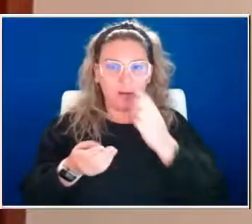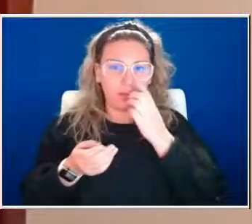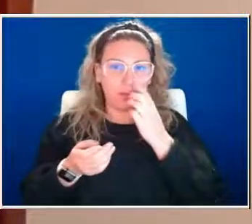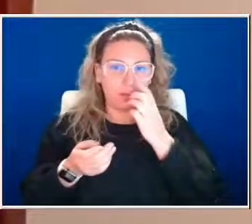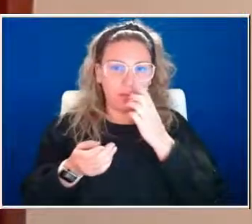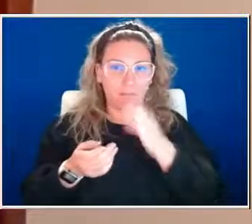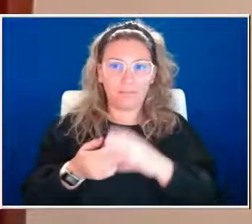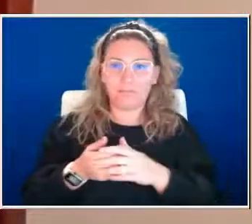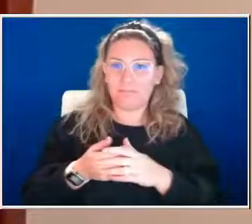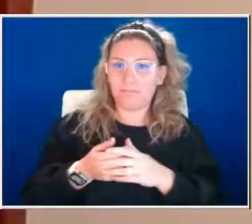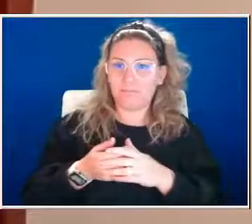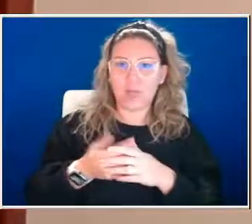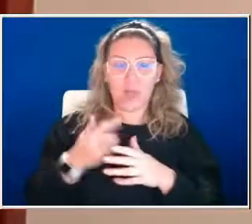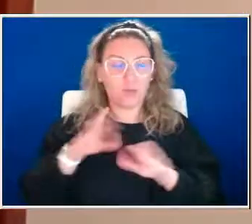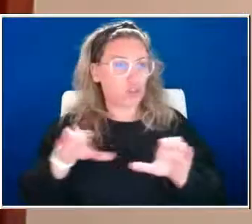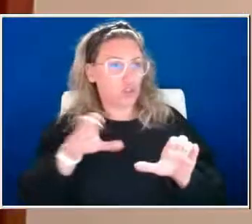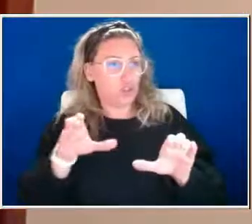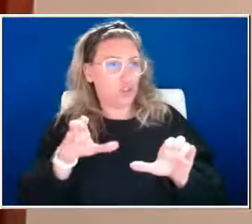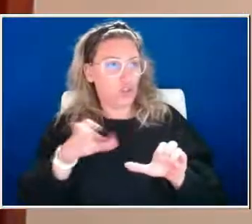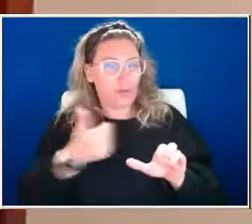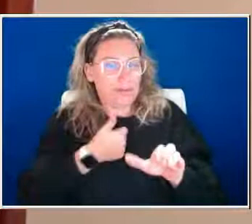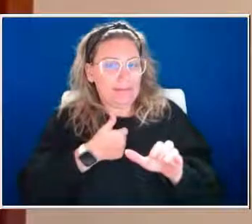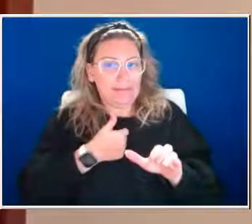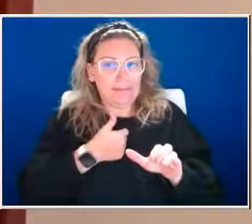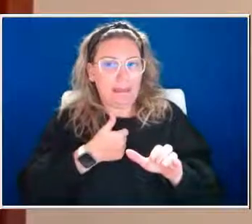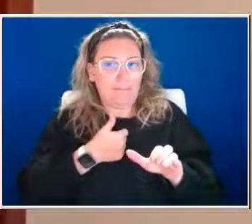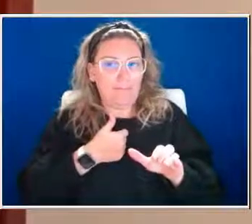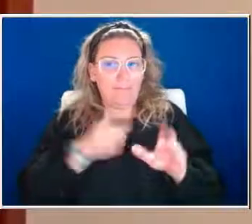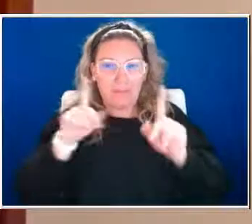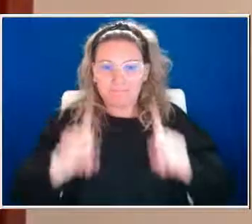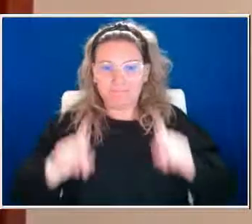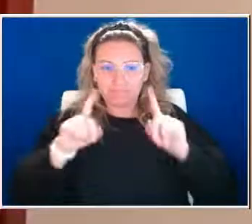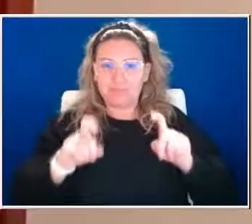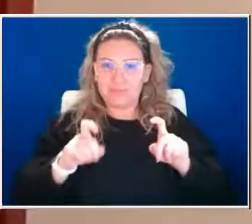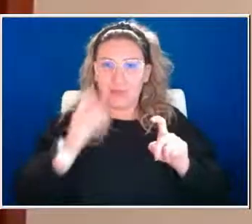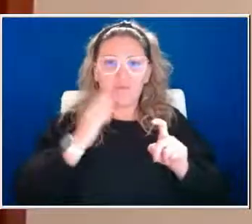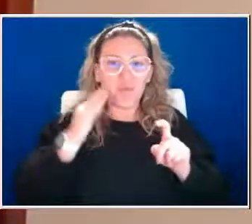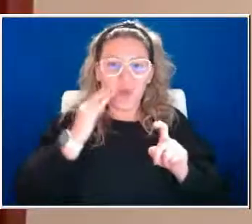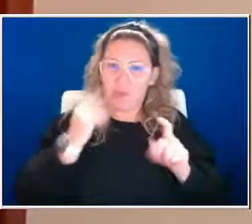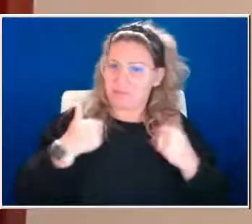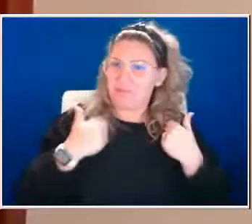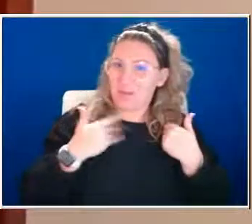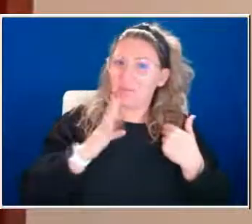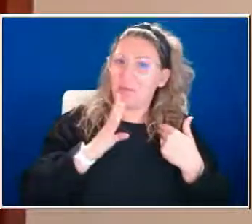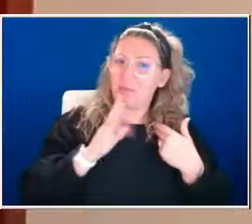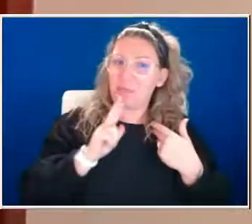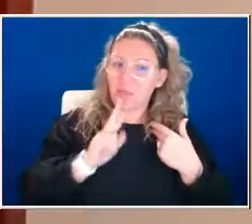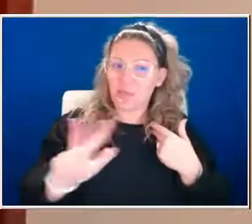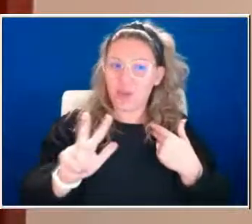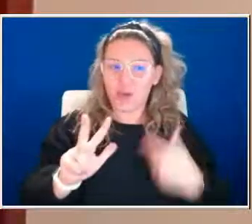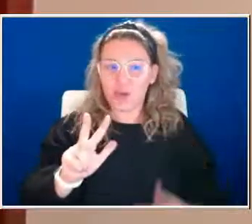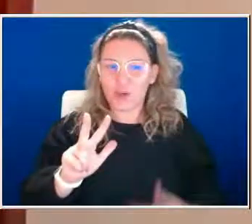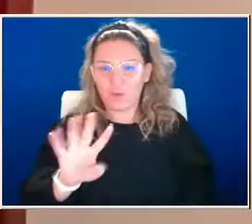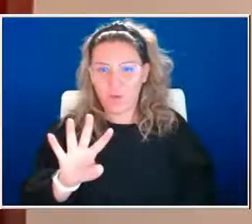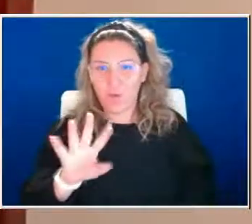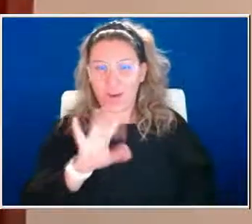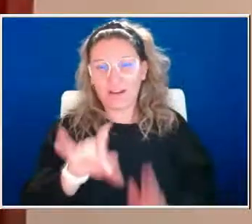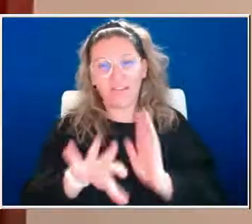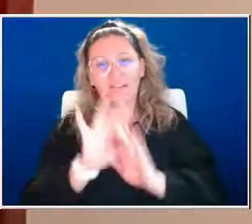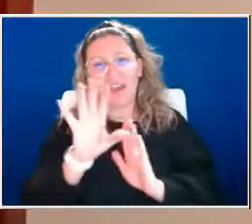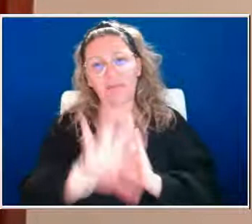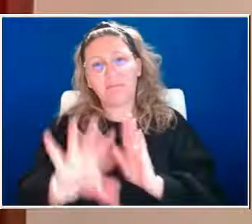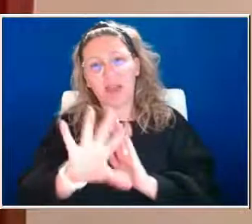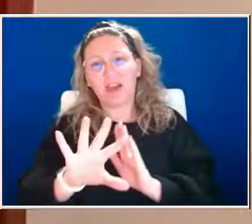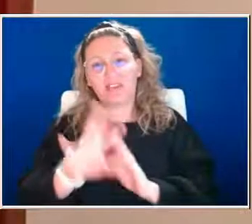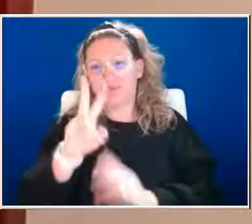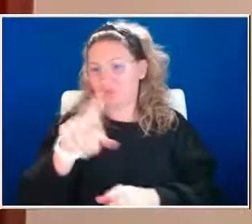I was just doing a self-exam at home and found it. I'm fairly young. I'm 34, and I found it about almost 2